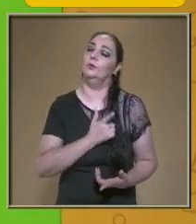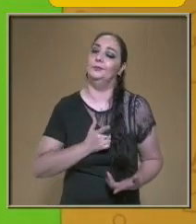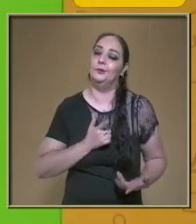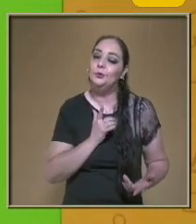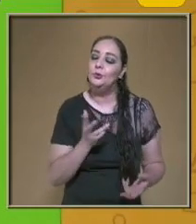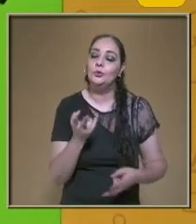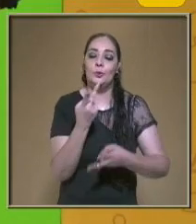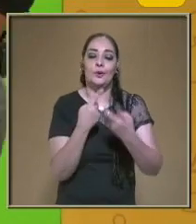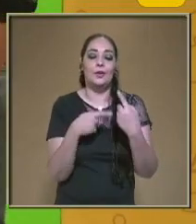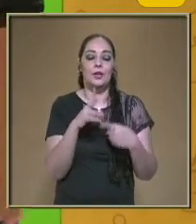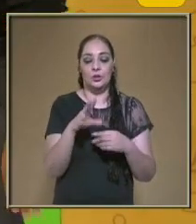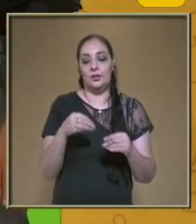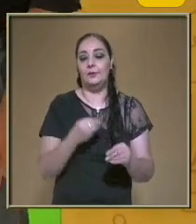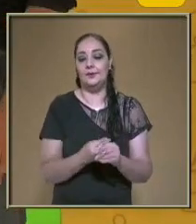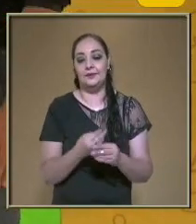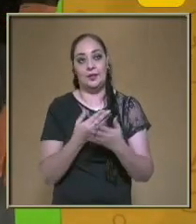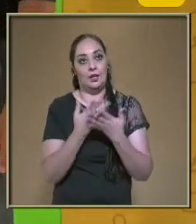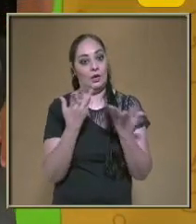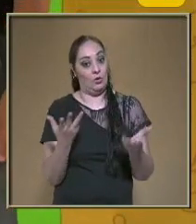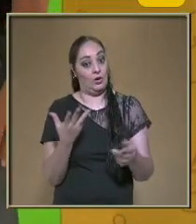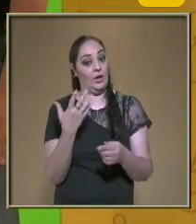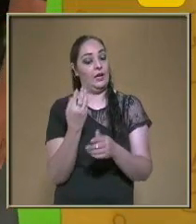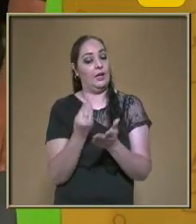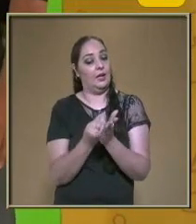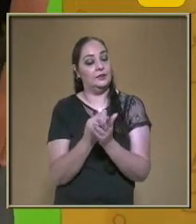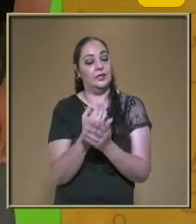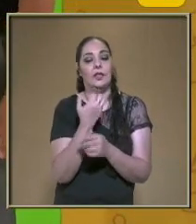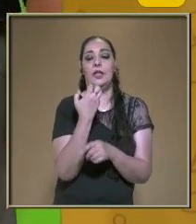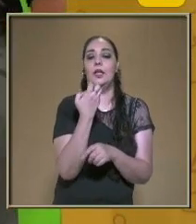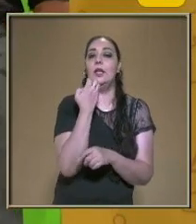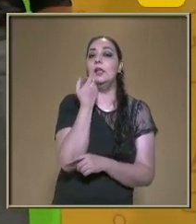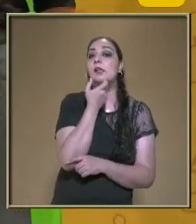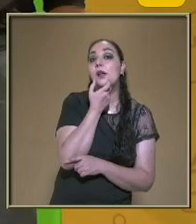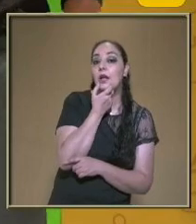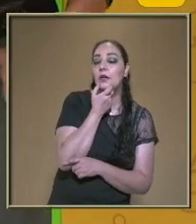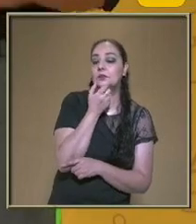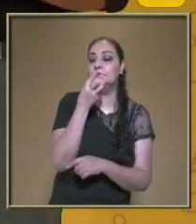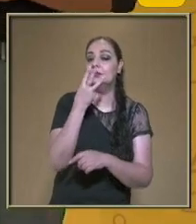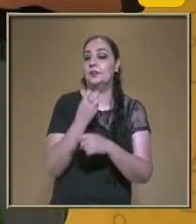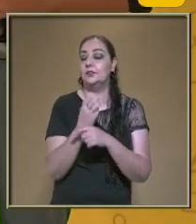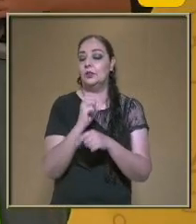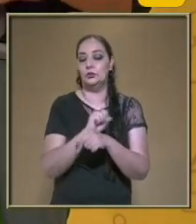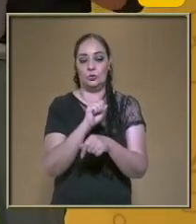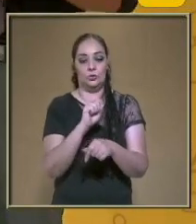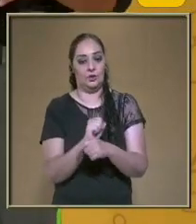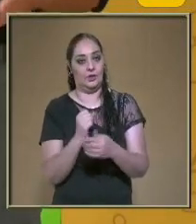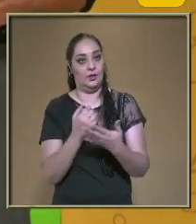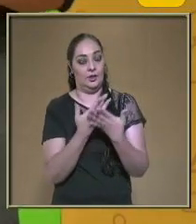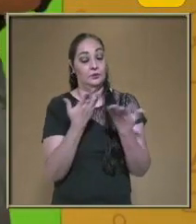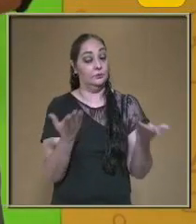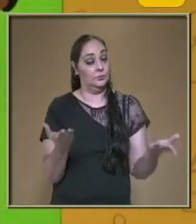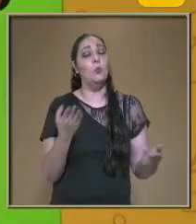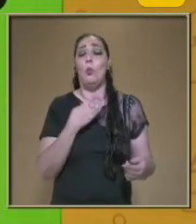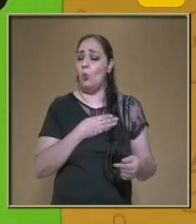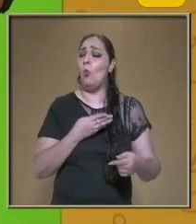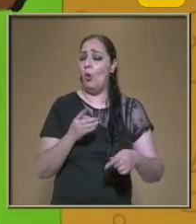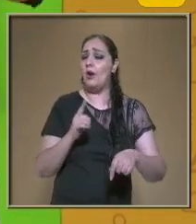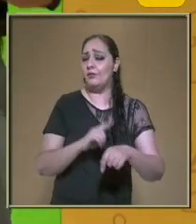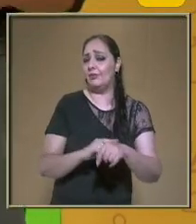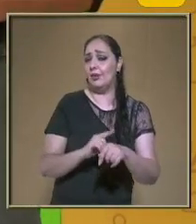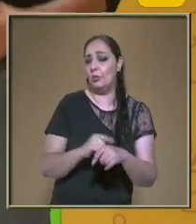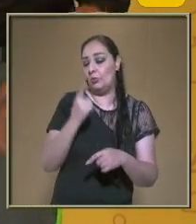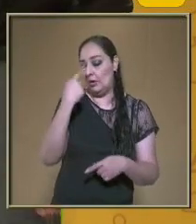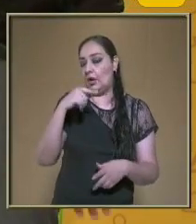back in the class of English number 3. This is the third grade, and this is gonna be a good moment, a good time